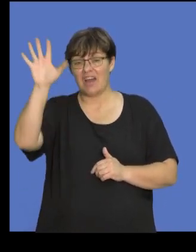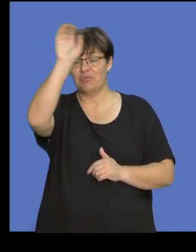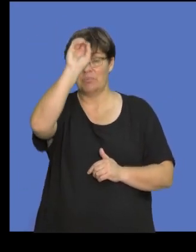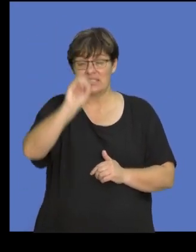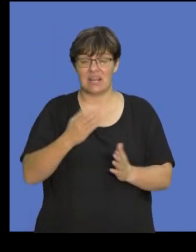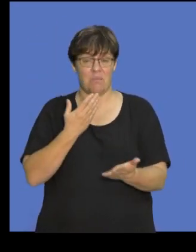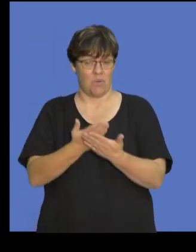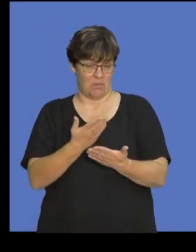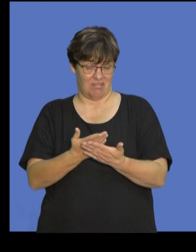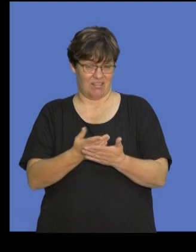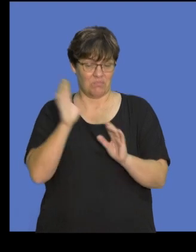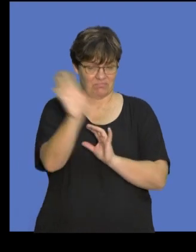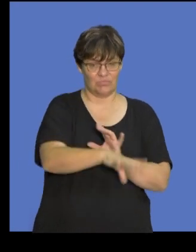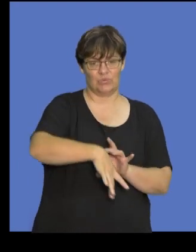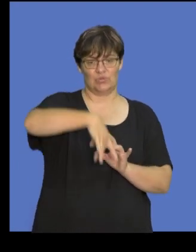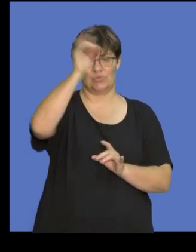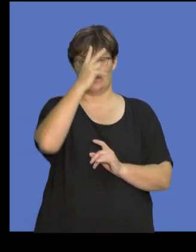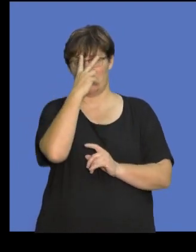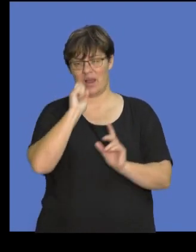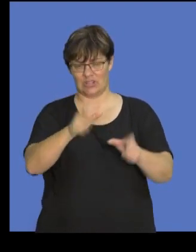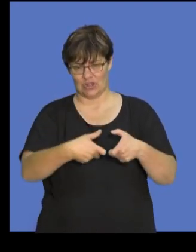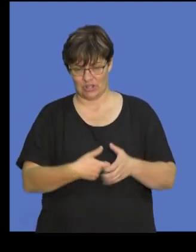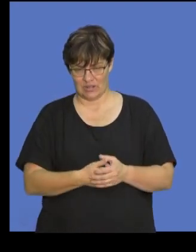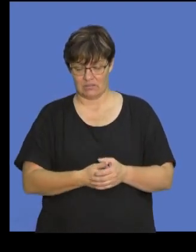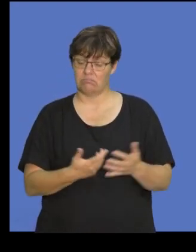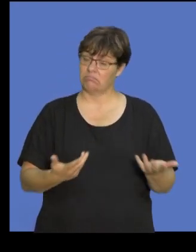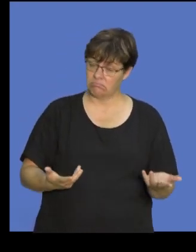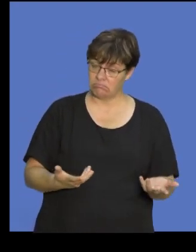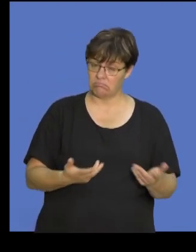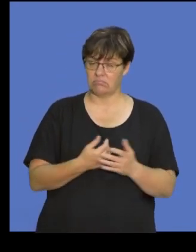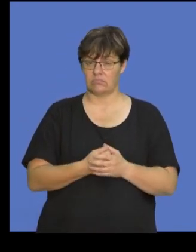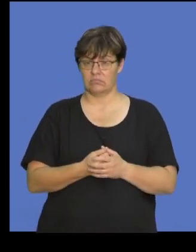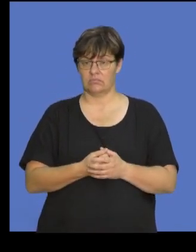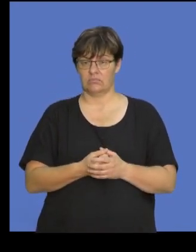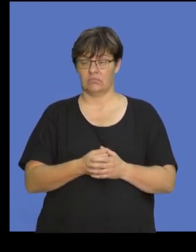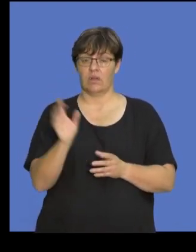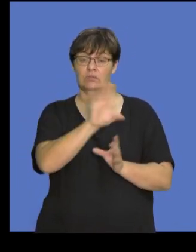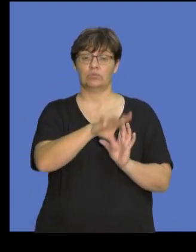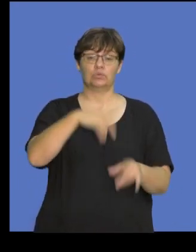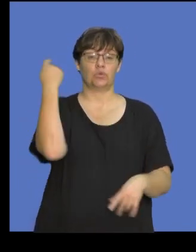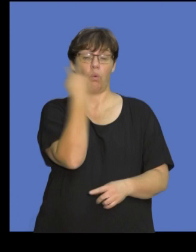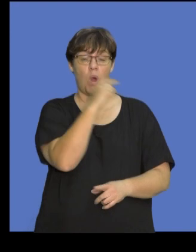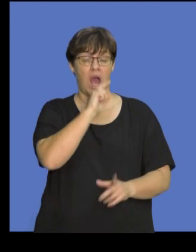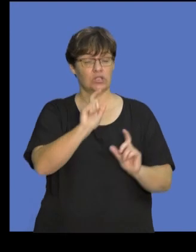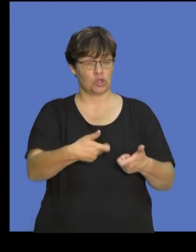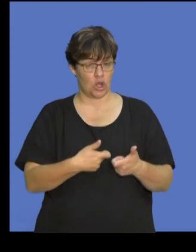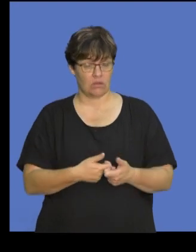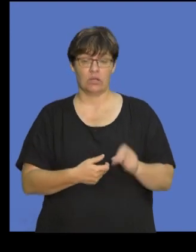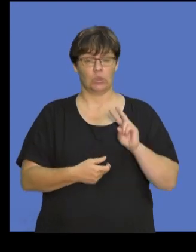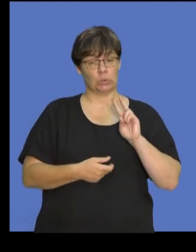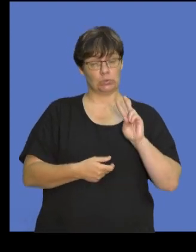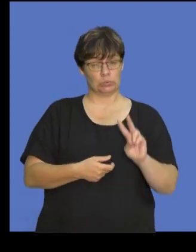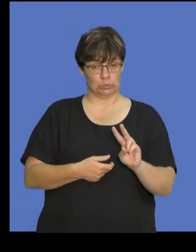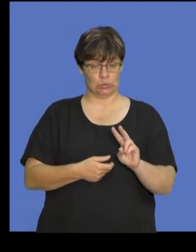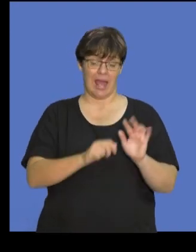it's a 75% probability of choosing a black sock. Whereas out of choosing a